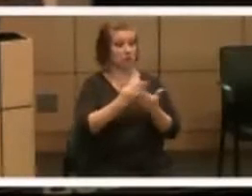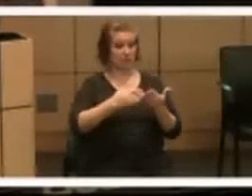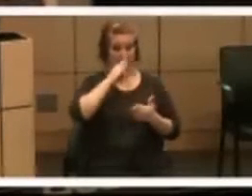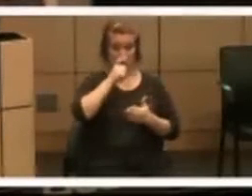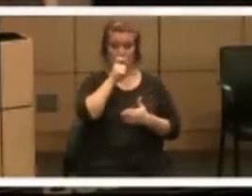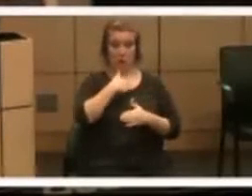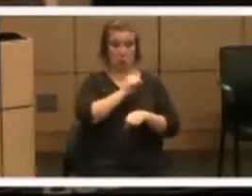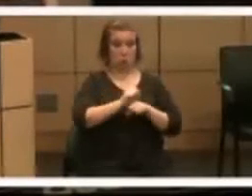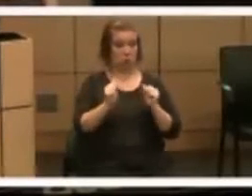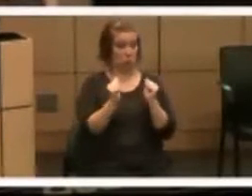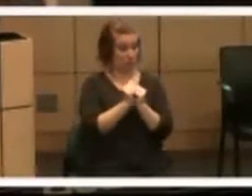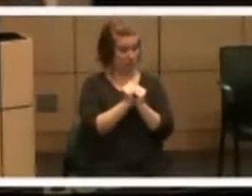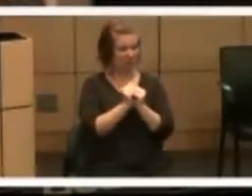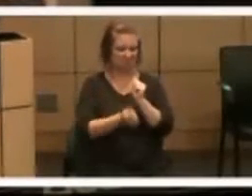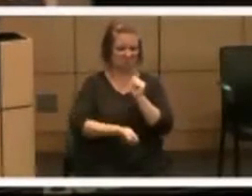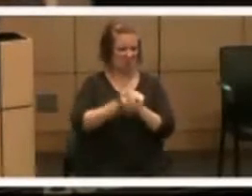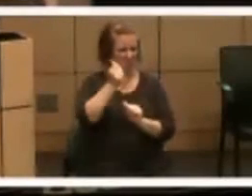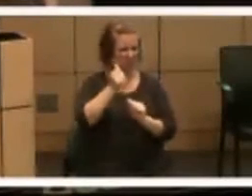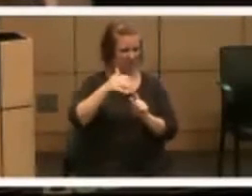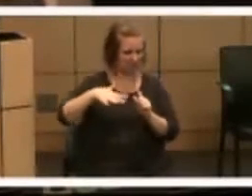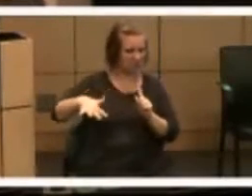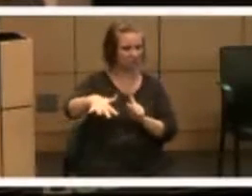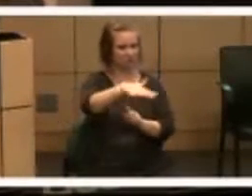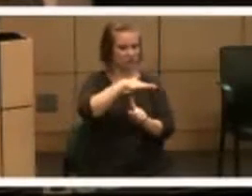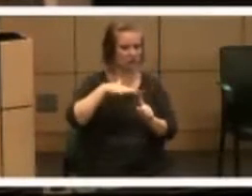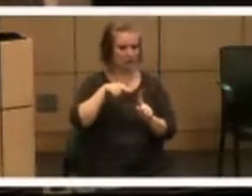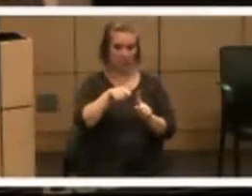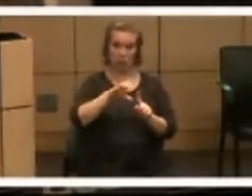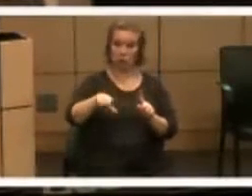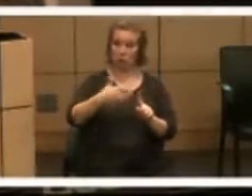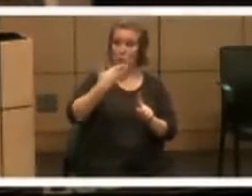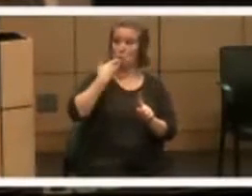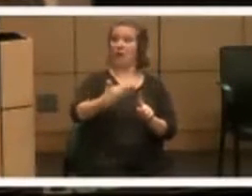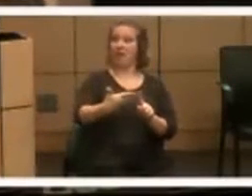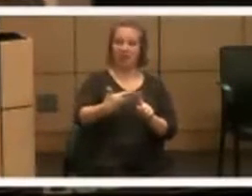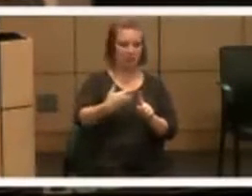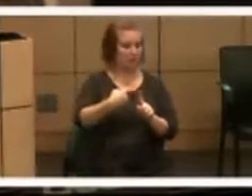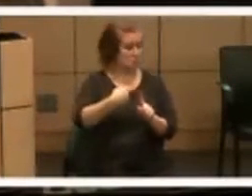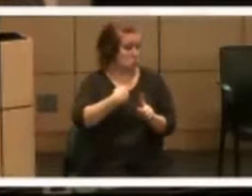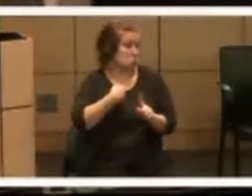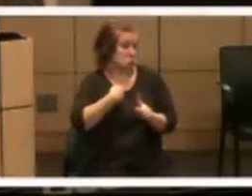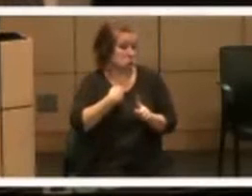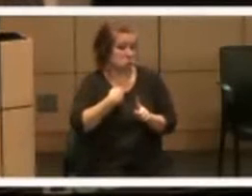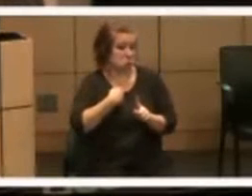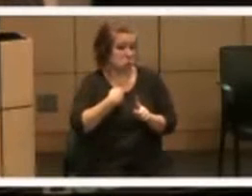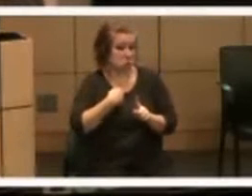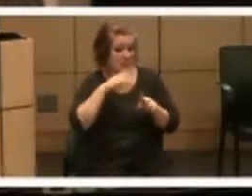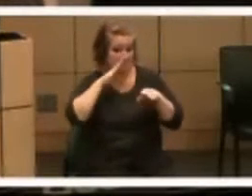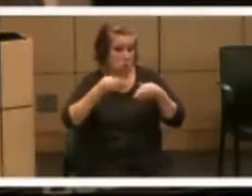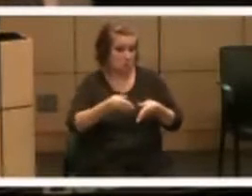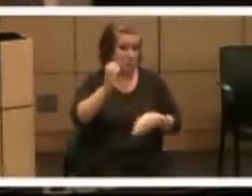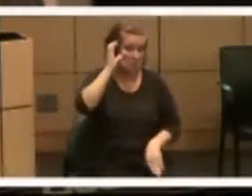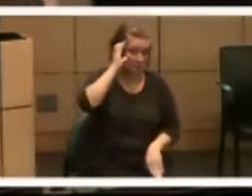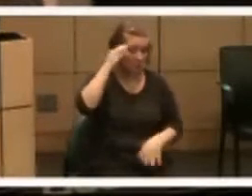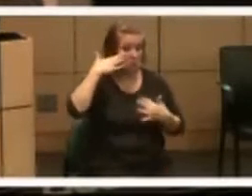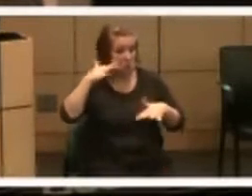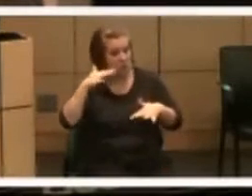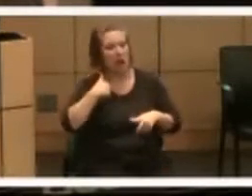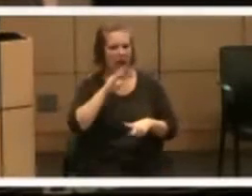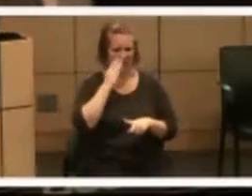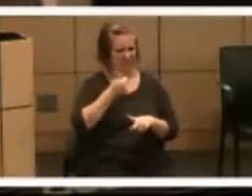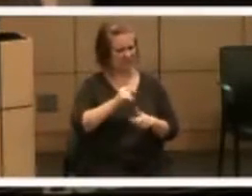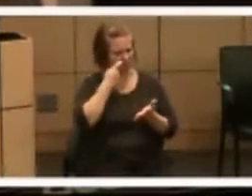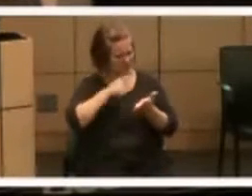they are in most environments doing extremely well, and all I've got left to work on is listening and noise, I will still see that